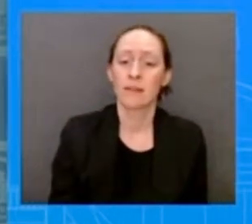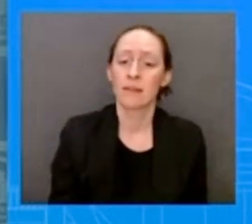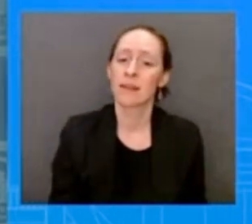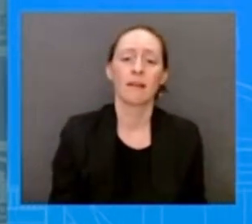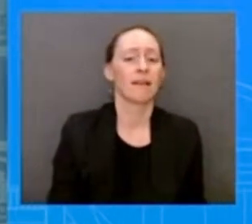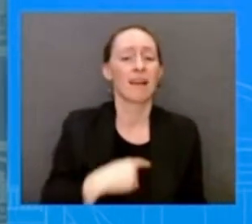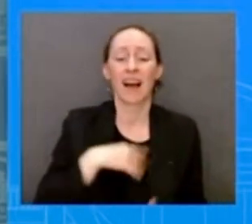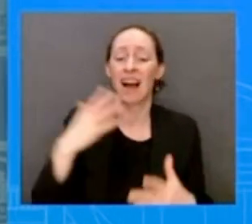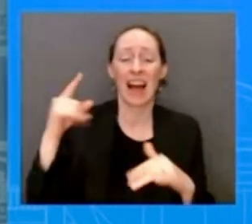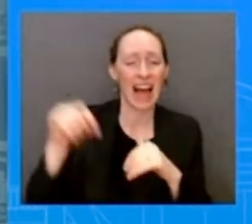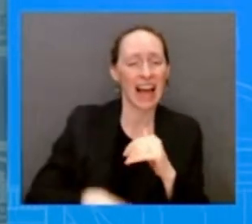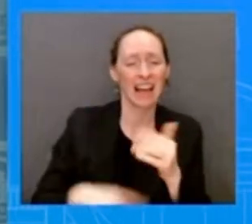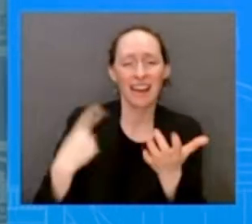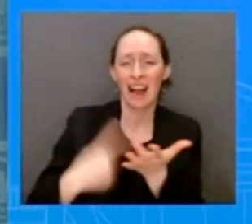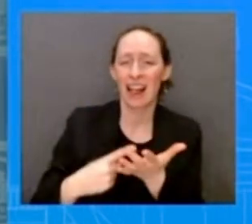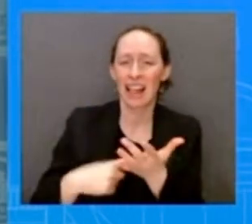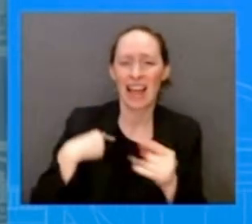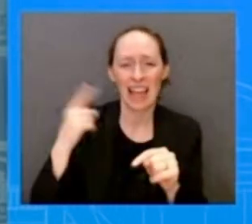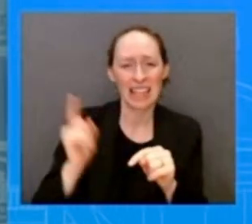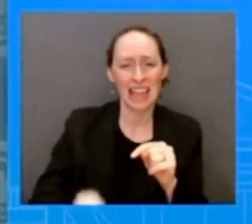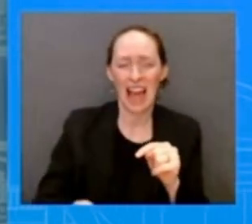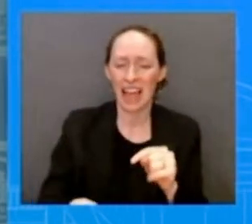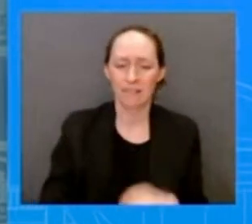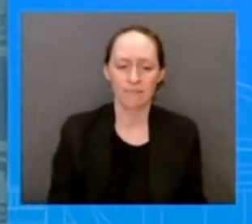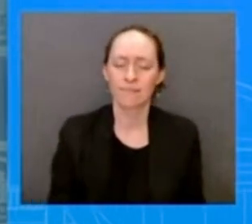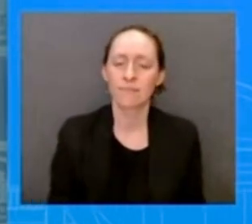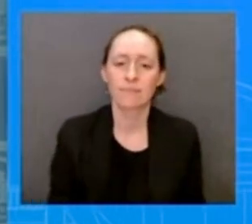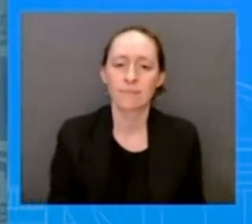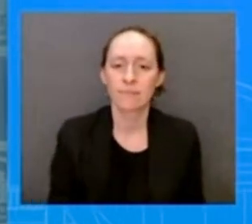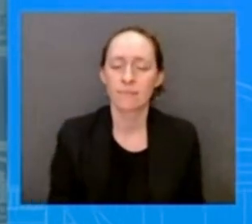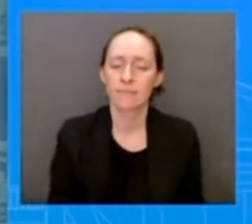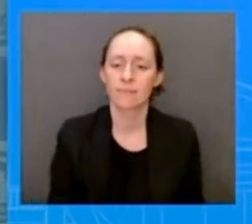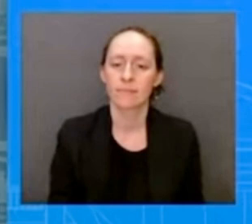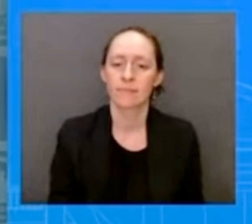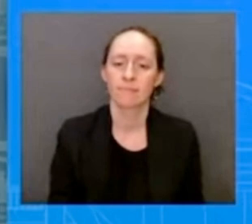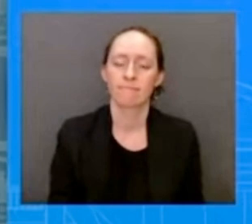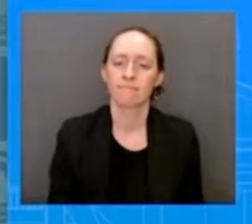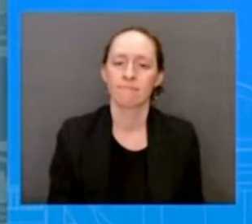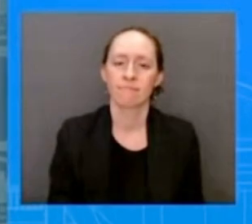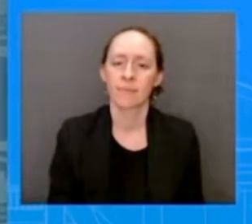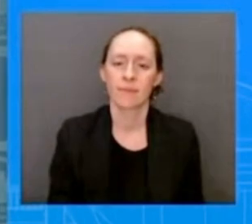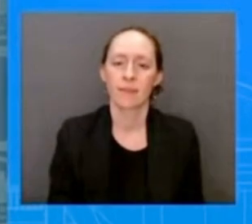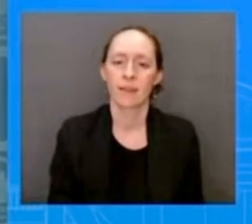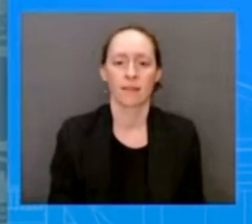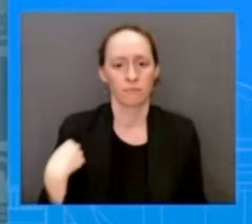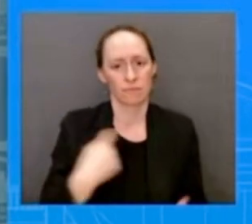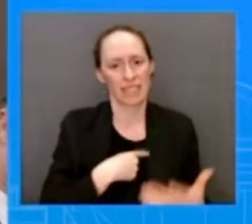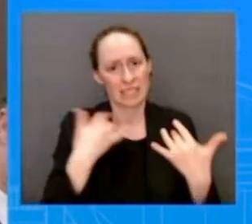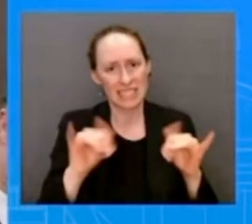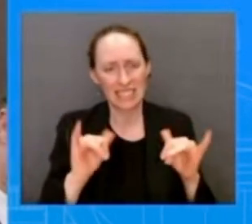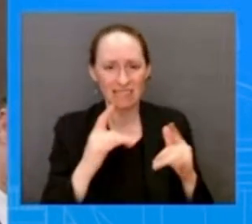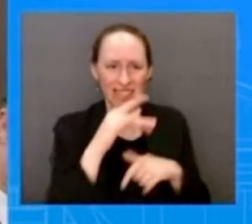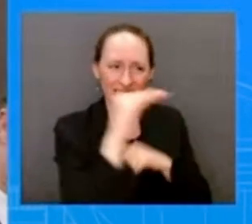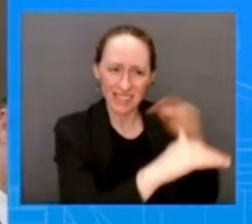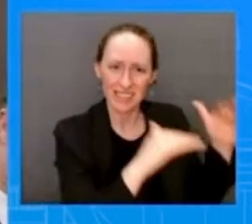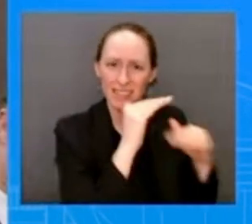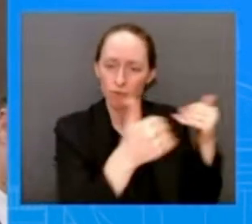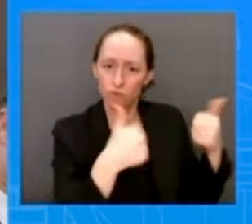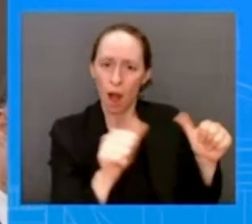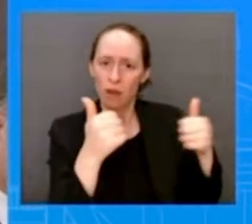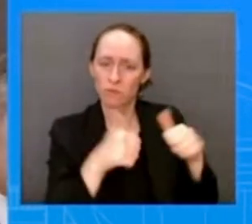or detail the conversations that we're still trying to have with the Russians about getting Mr. Whelan back. Just briefly on Ukraine